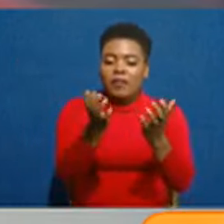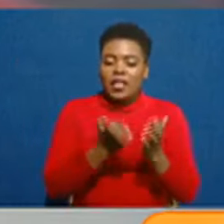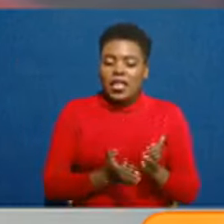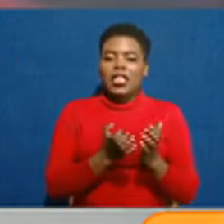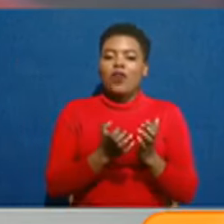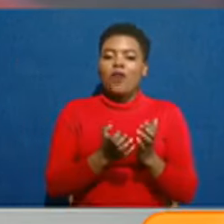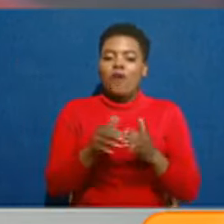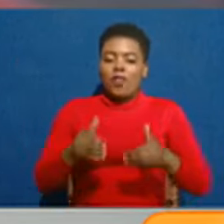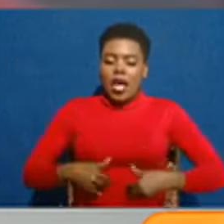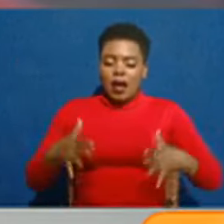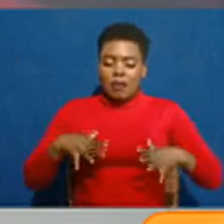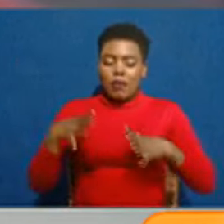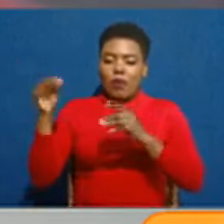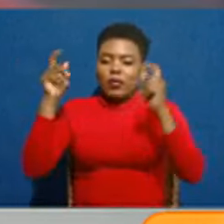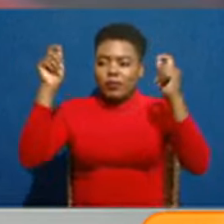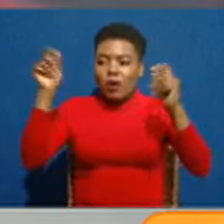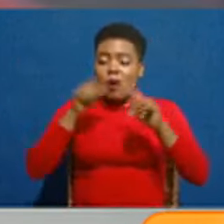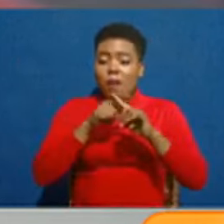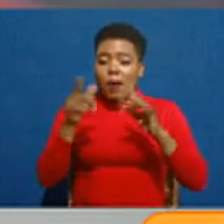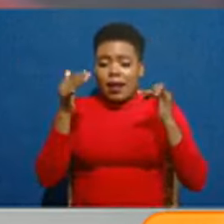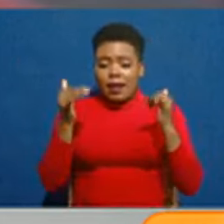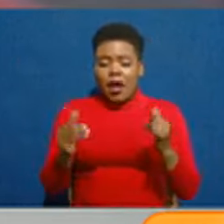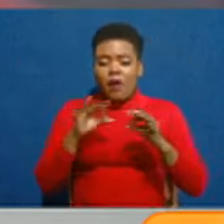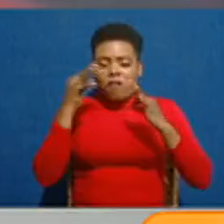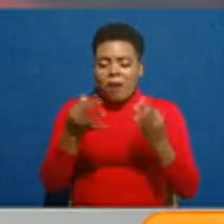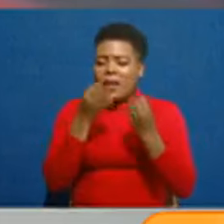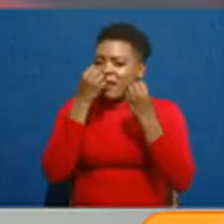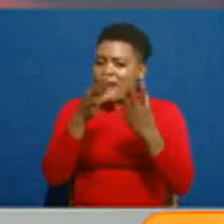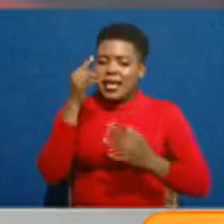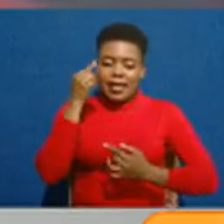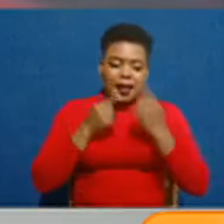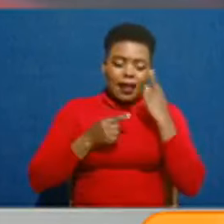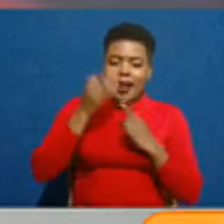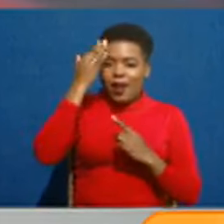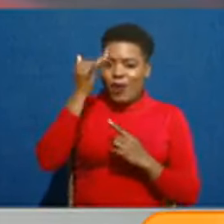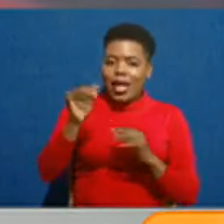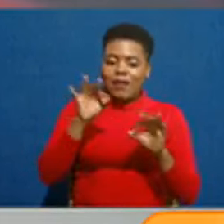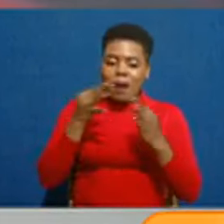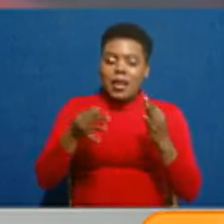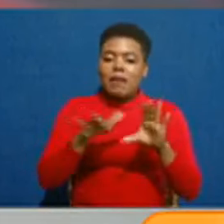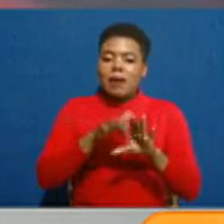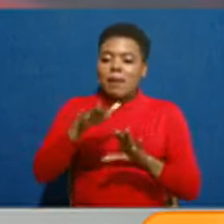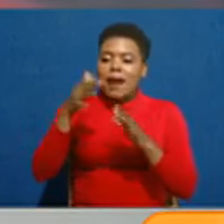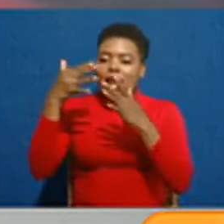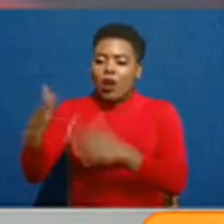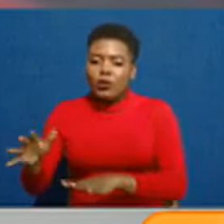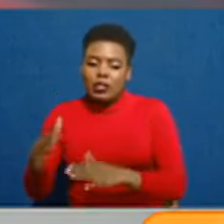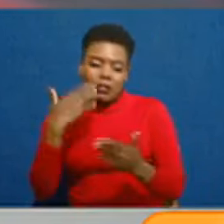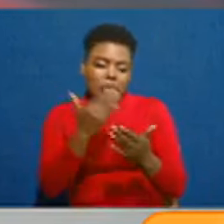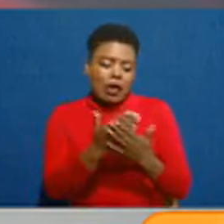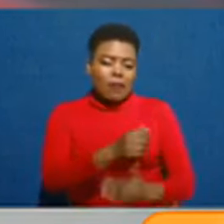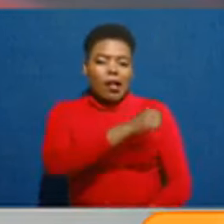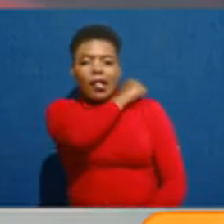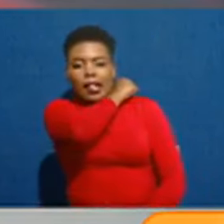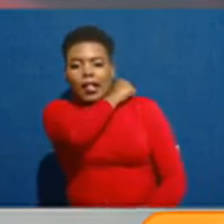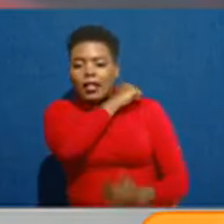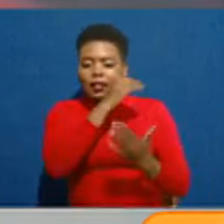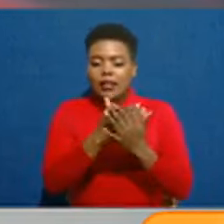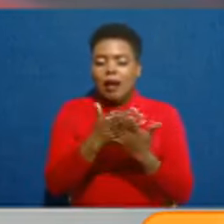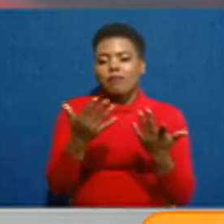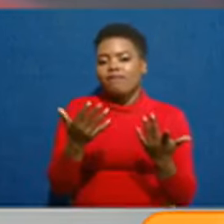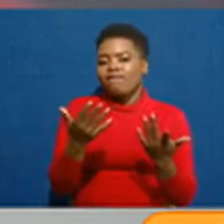were protesting, the scars of the protests still evident for those abducted and released, those missing and families that